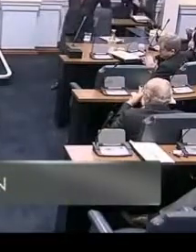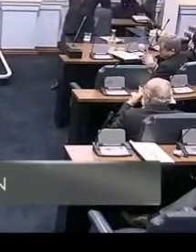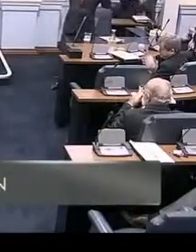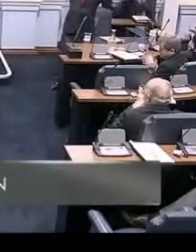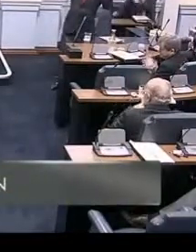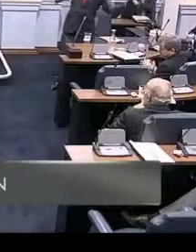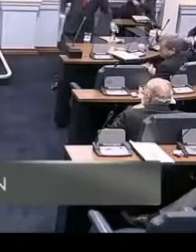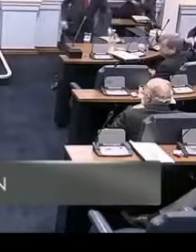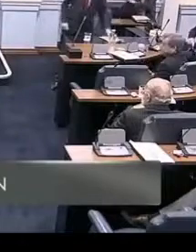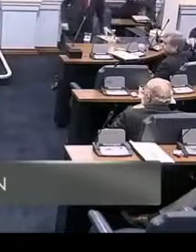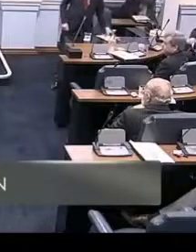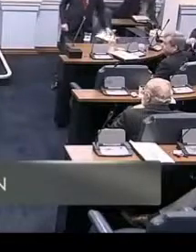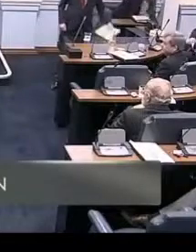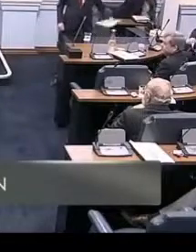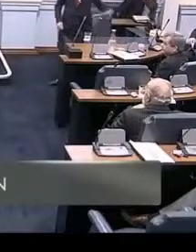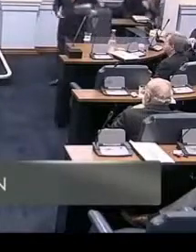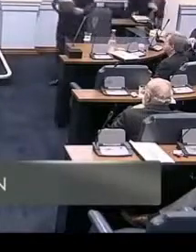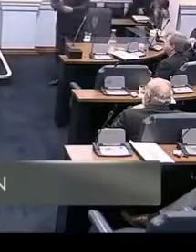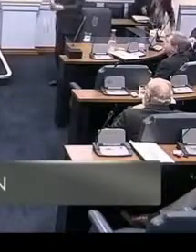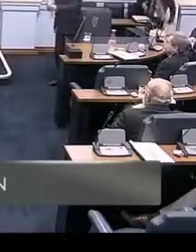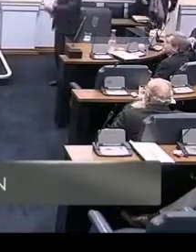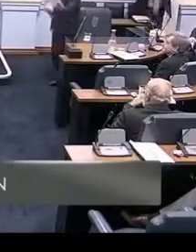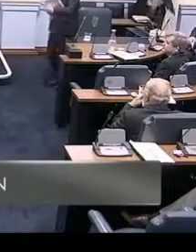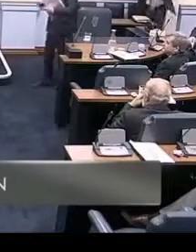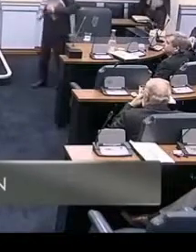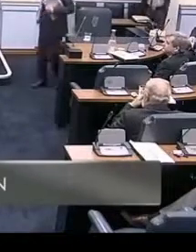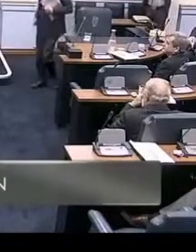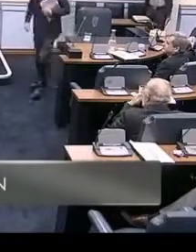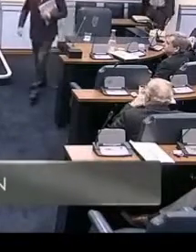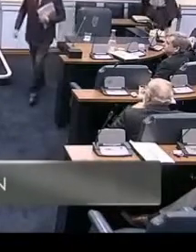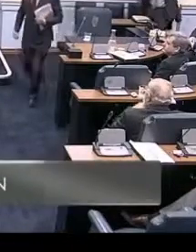All done and dusted. Yeah. Thank you as